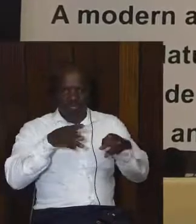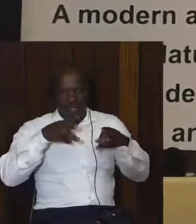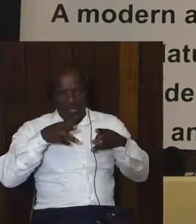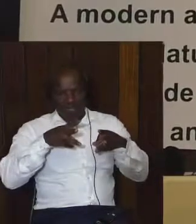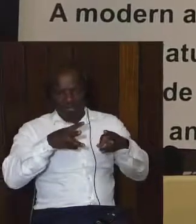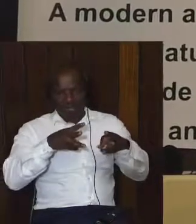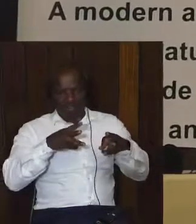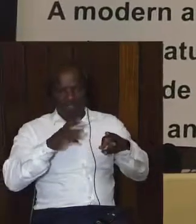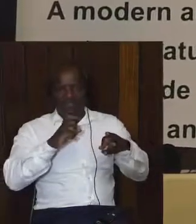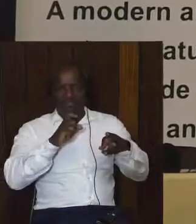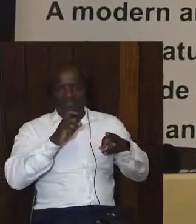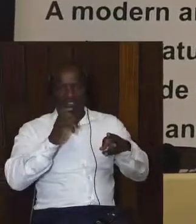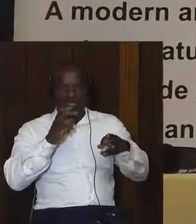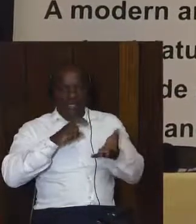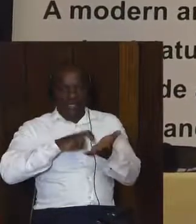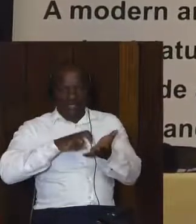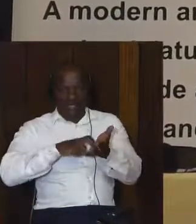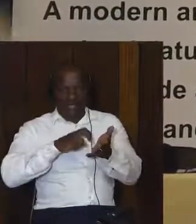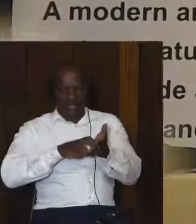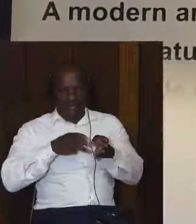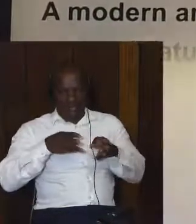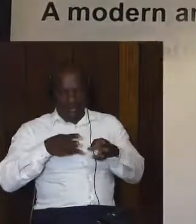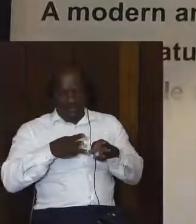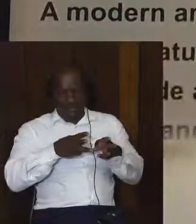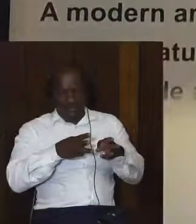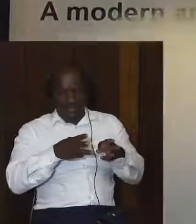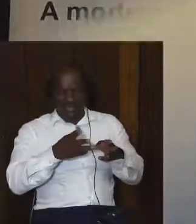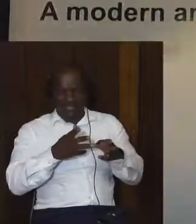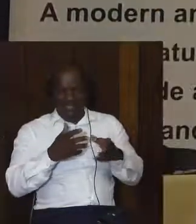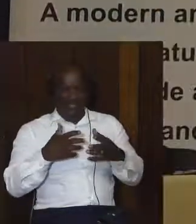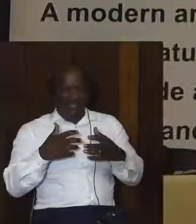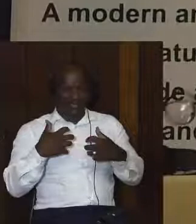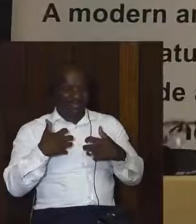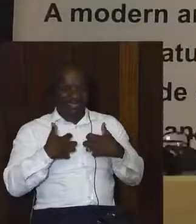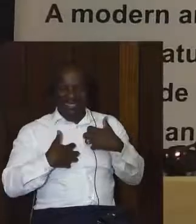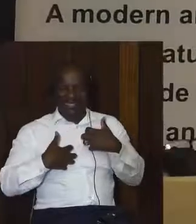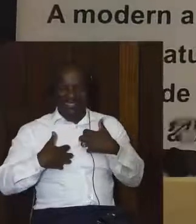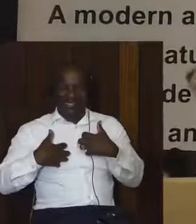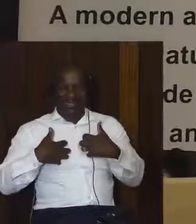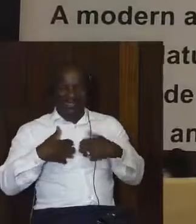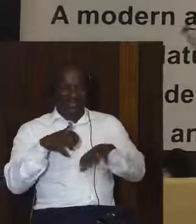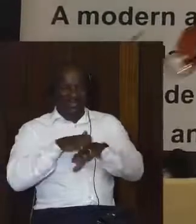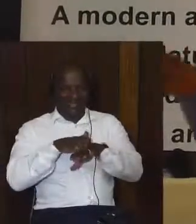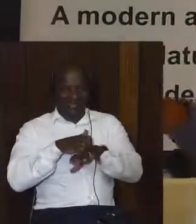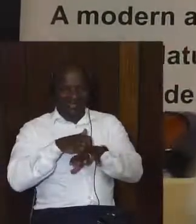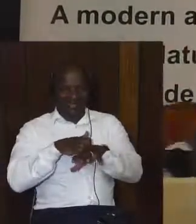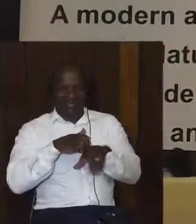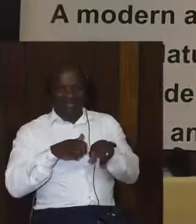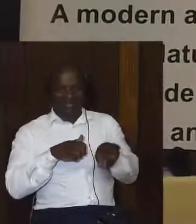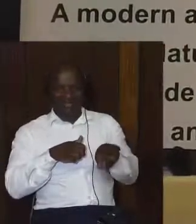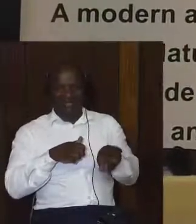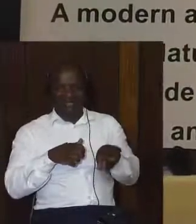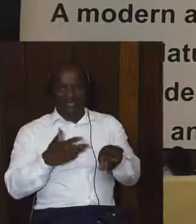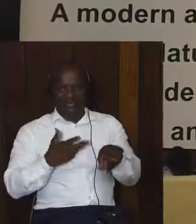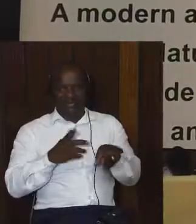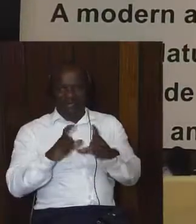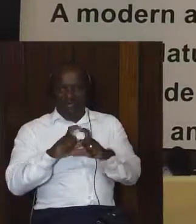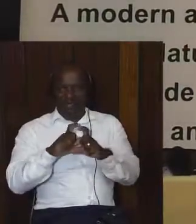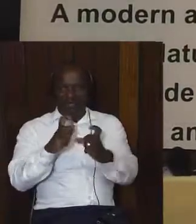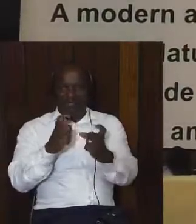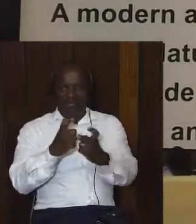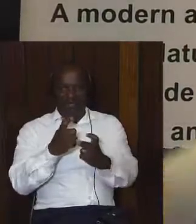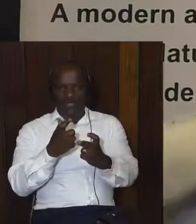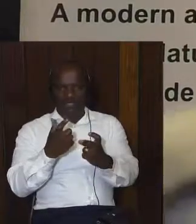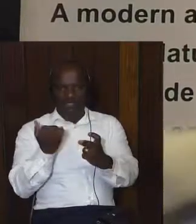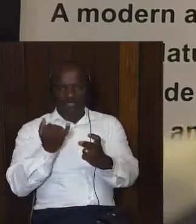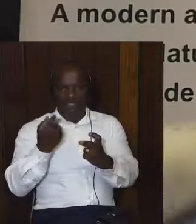be used by the community. It gives us a frustration. It shows that as a committee maybe we are not